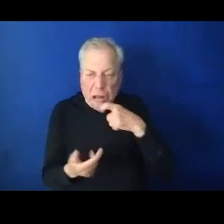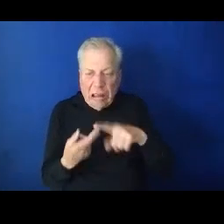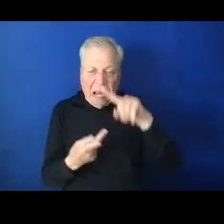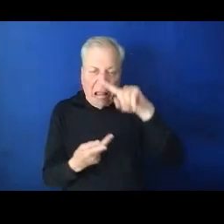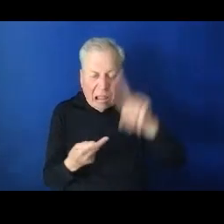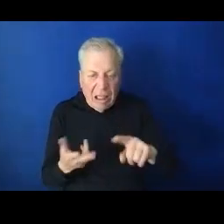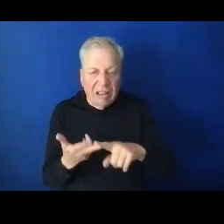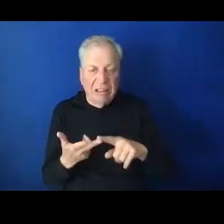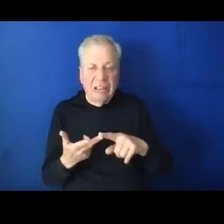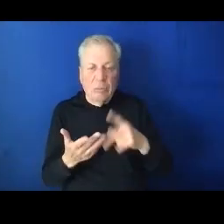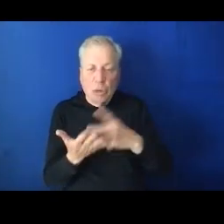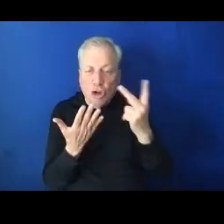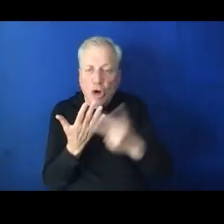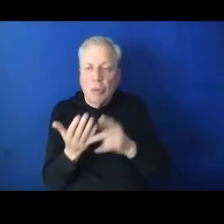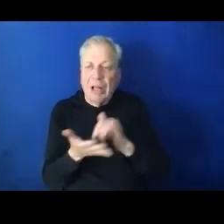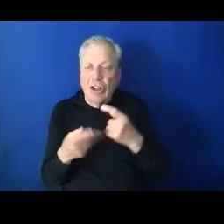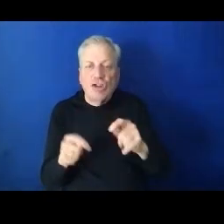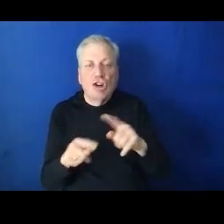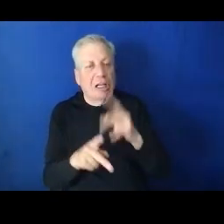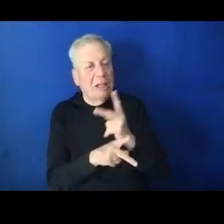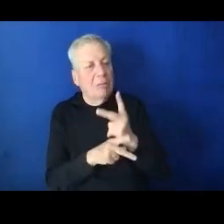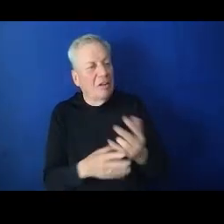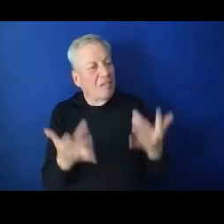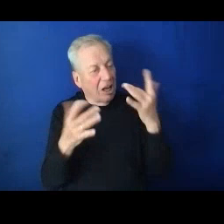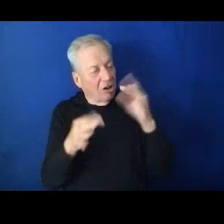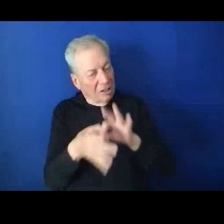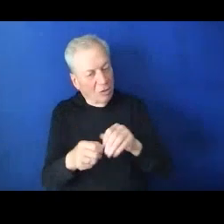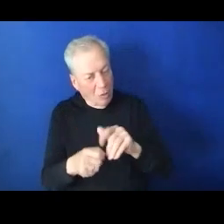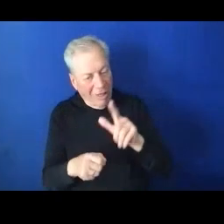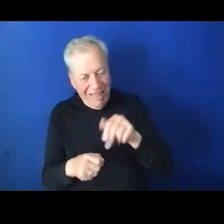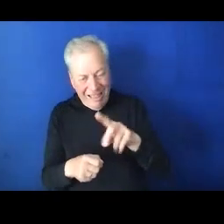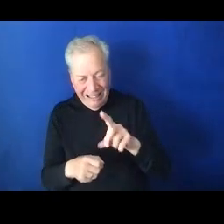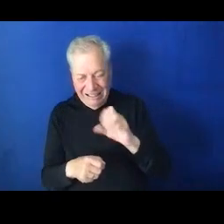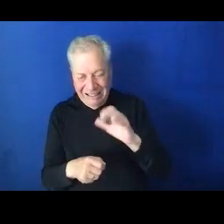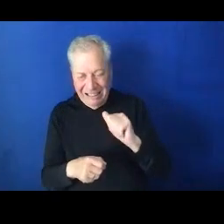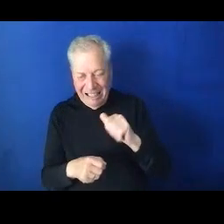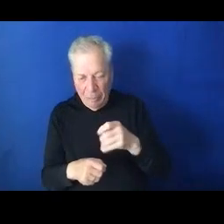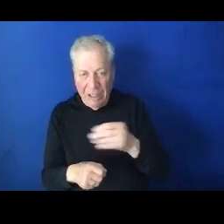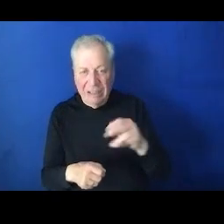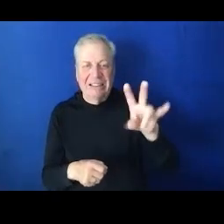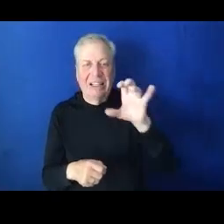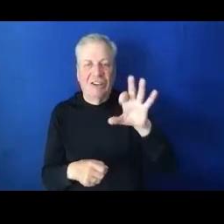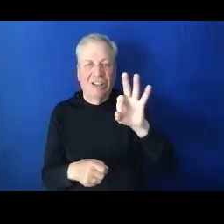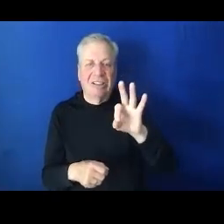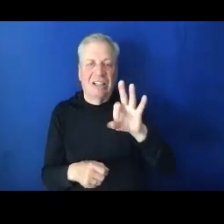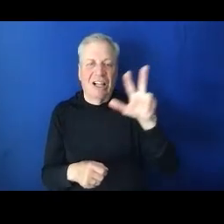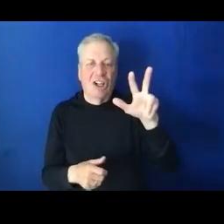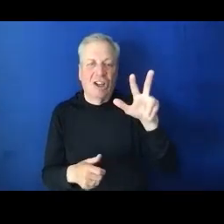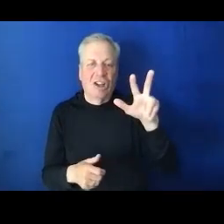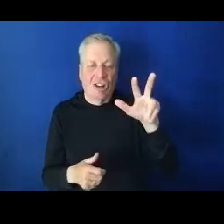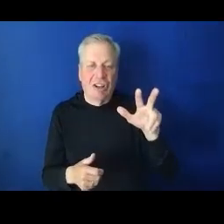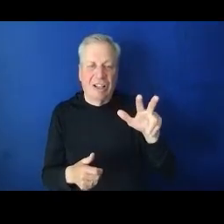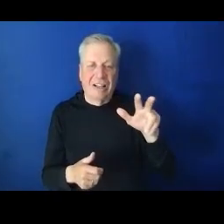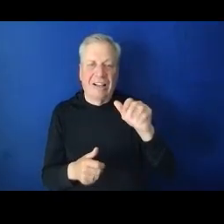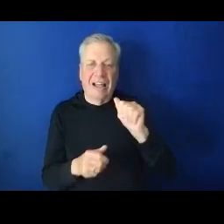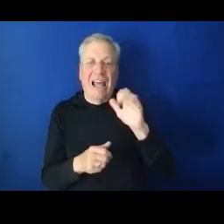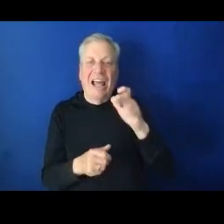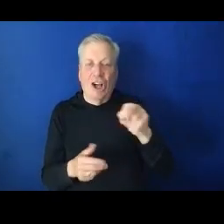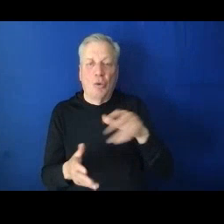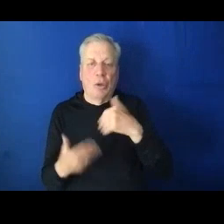a program that was trying to keep fire in the landscape, and 793,000 acres of fire in the park later, we had the Yellowstone fire